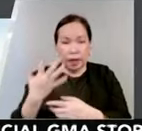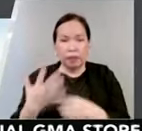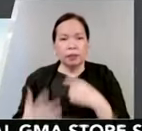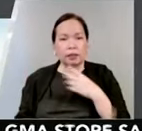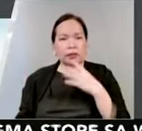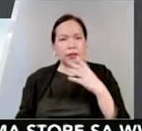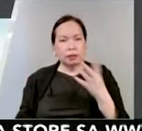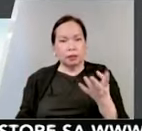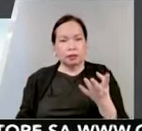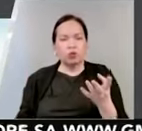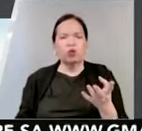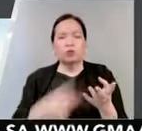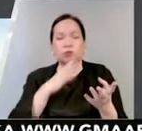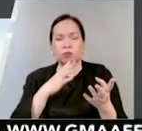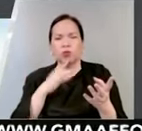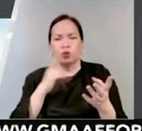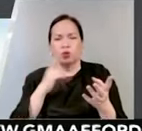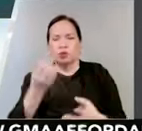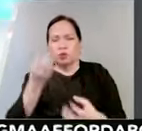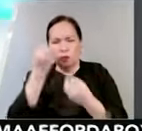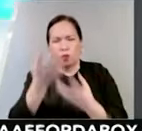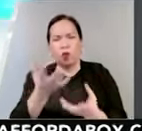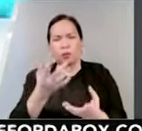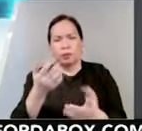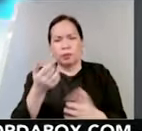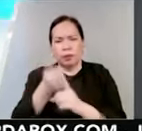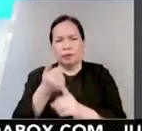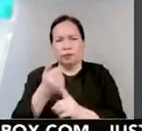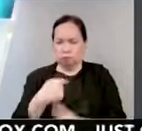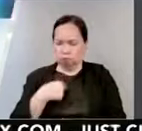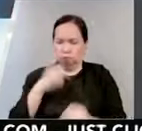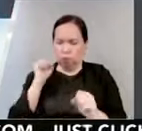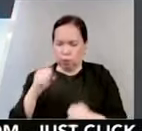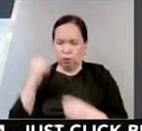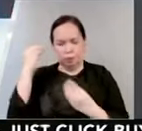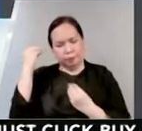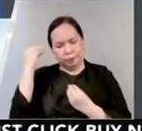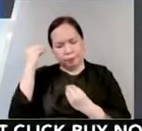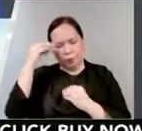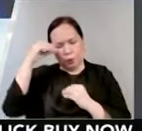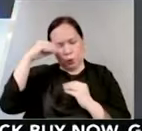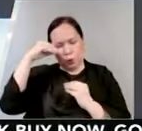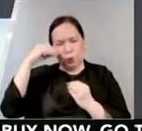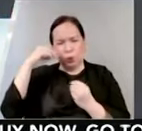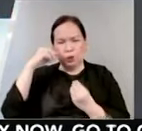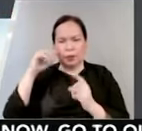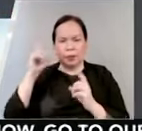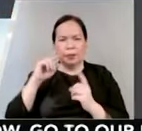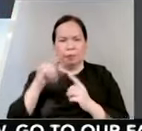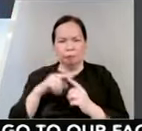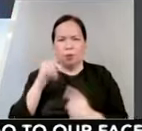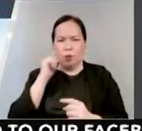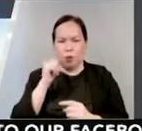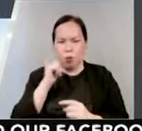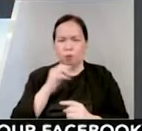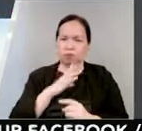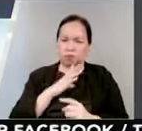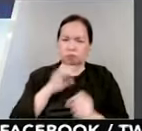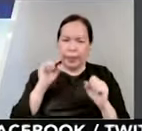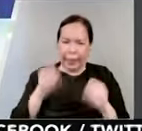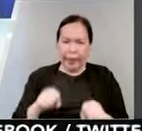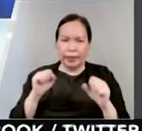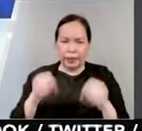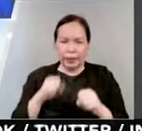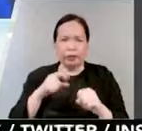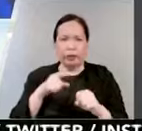it. And that self-talk has to happen as often as you can. I encourage people to